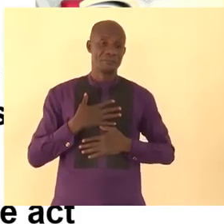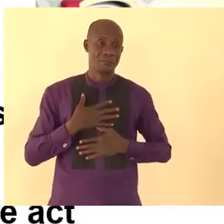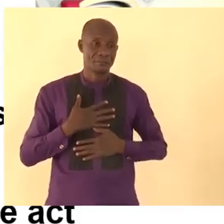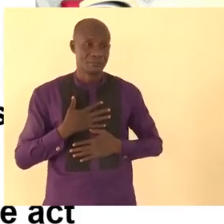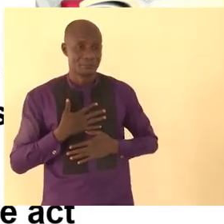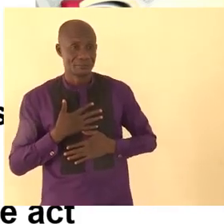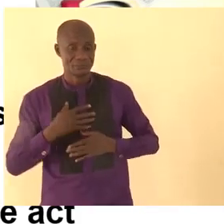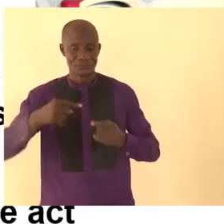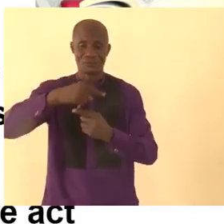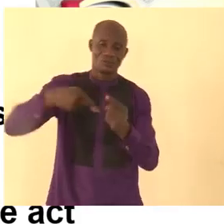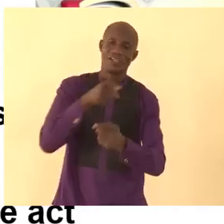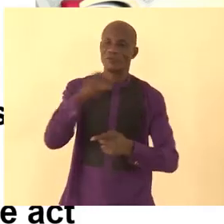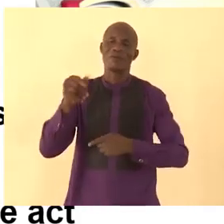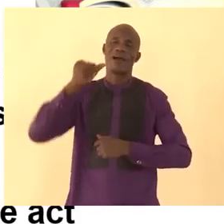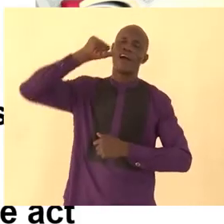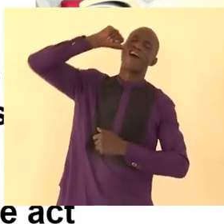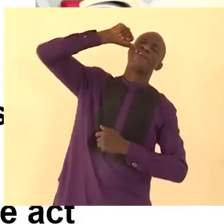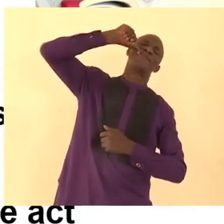When you booze, well.